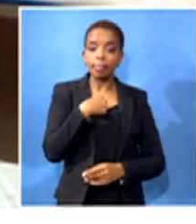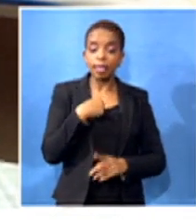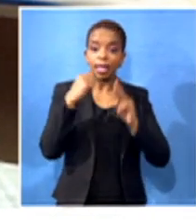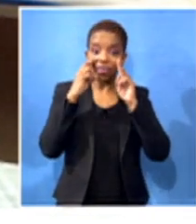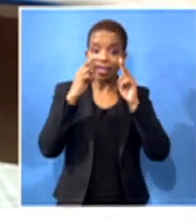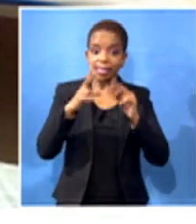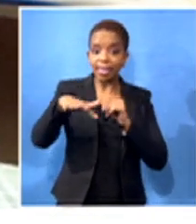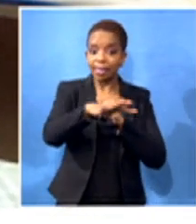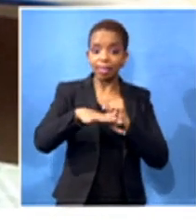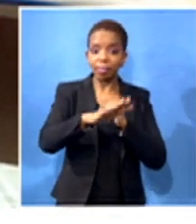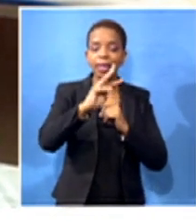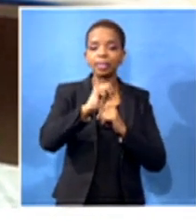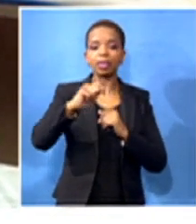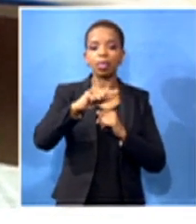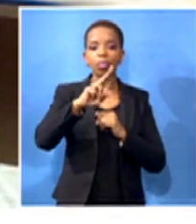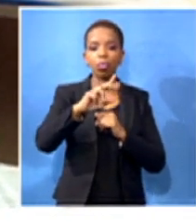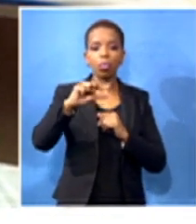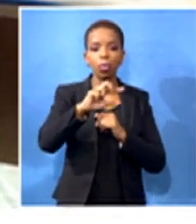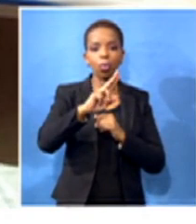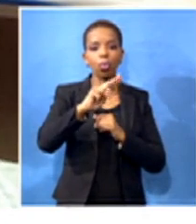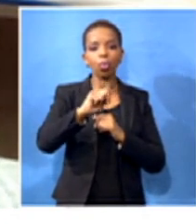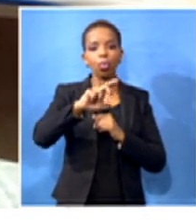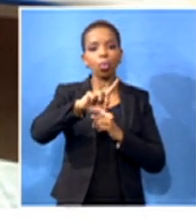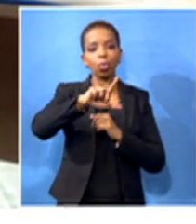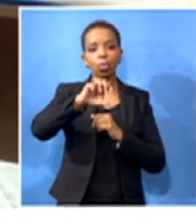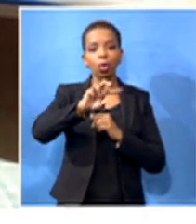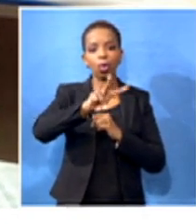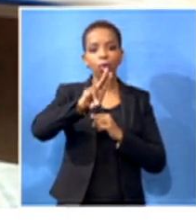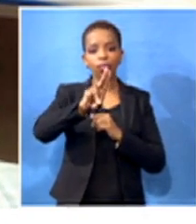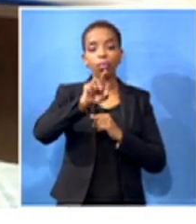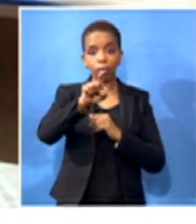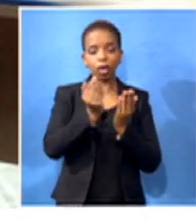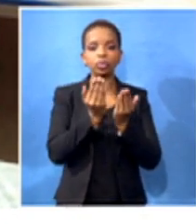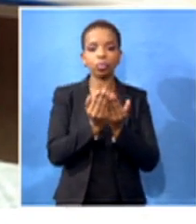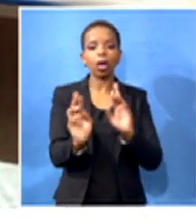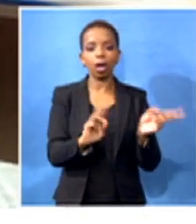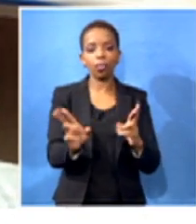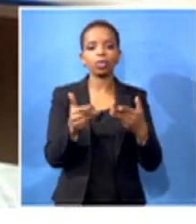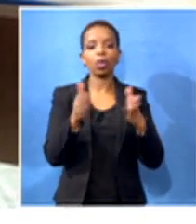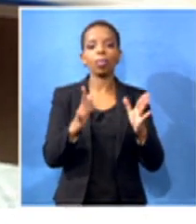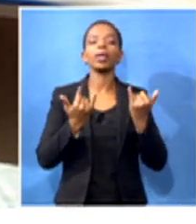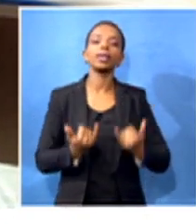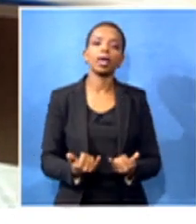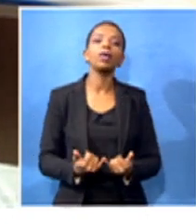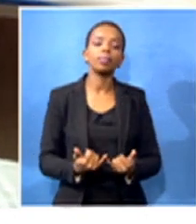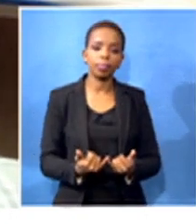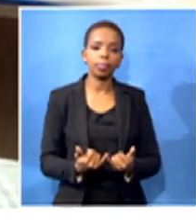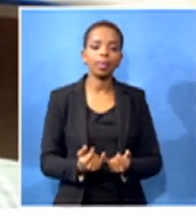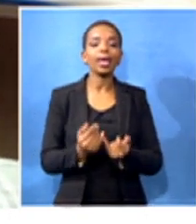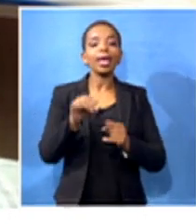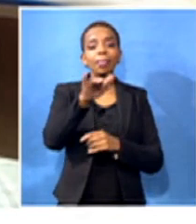district, those schools are now ready to open. Insofar as the building that was set alight at